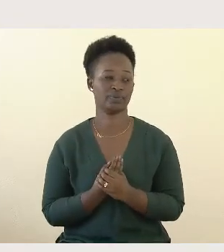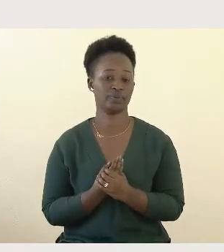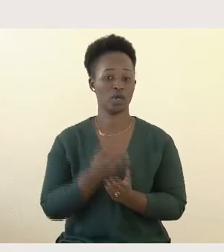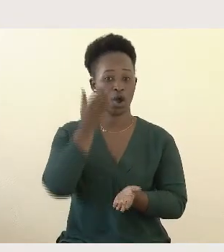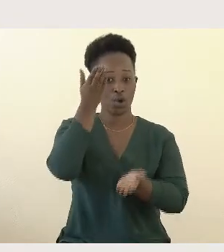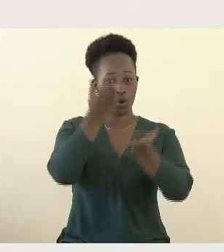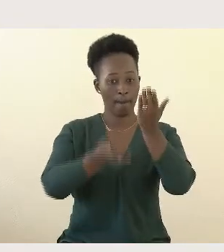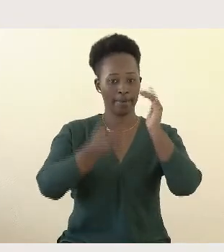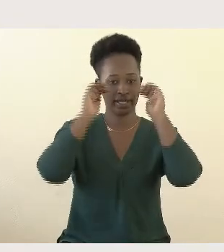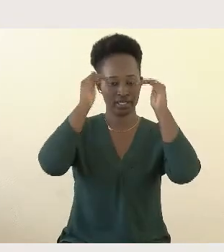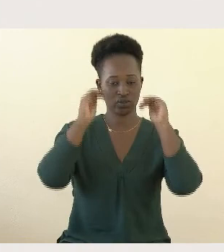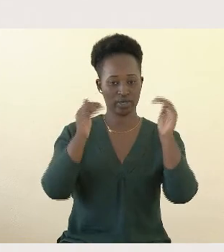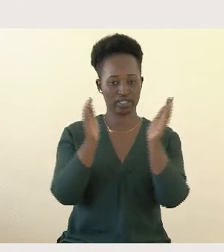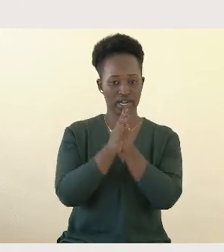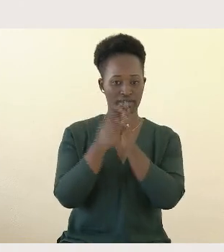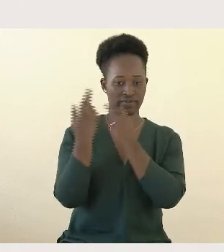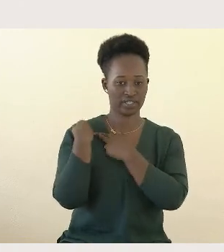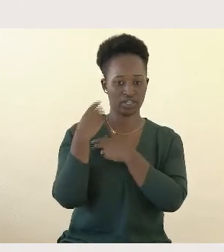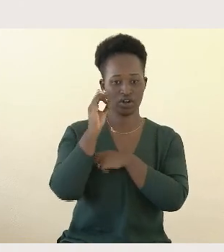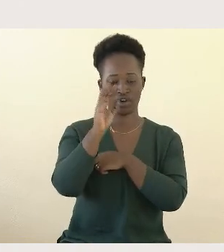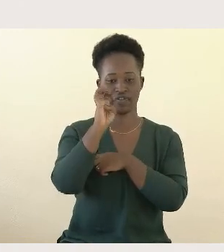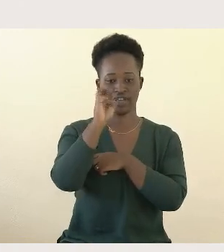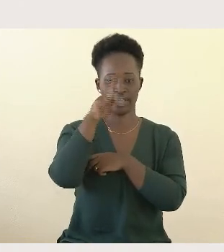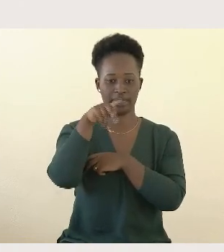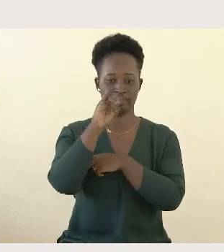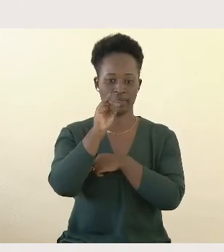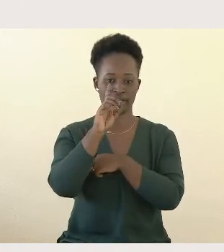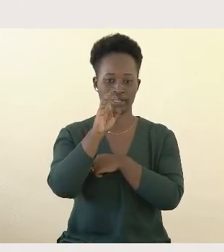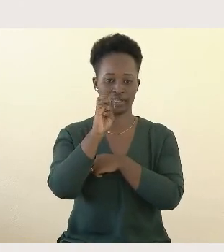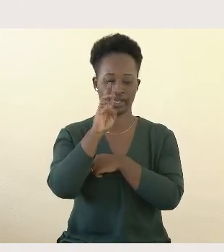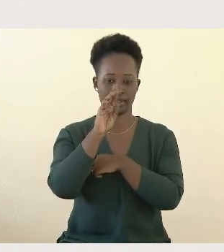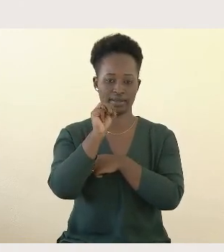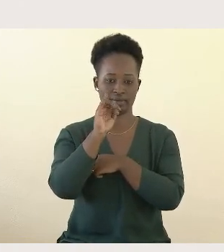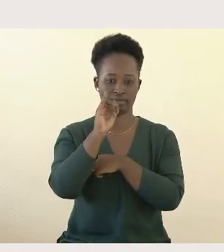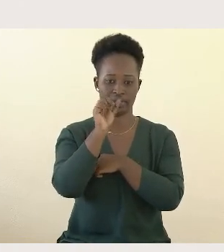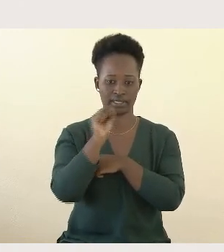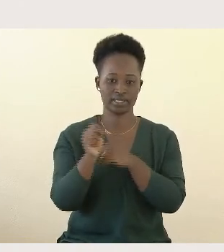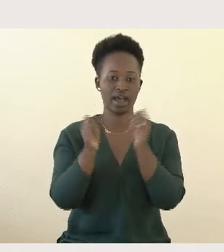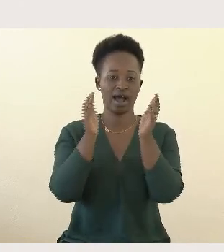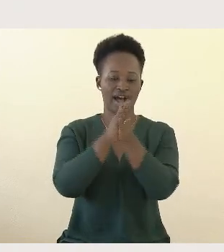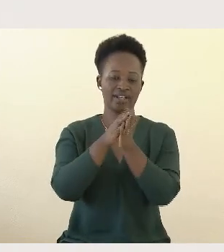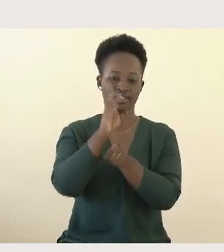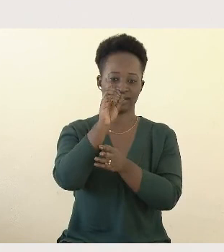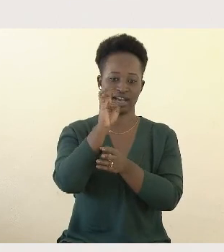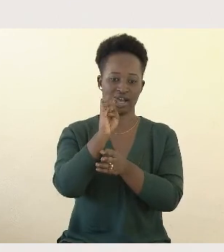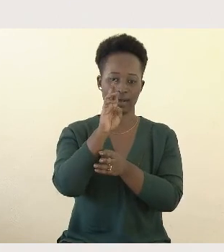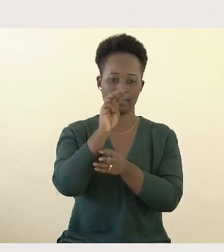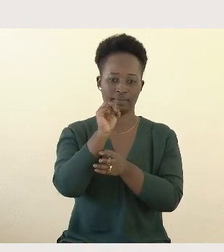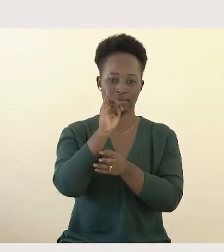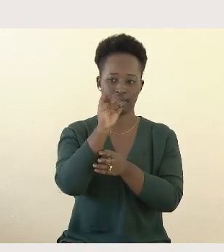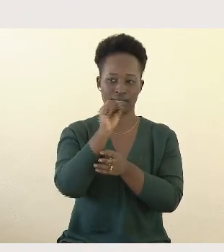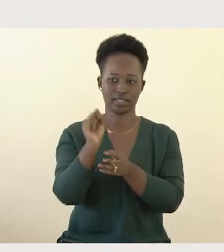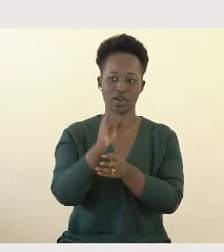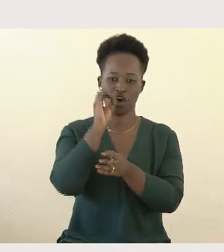compare the structure and functions of epidermis and the dermis of the skin. You compare